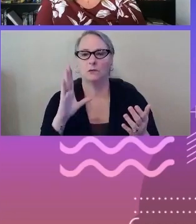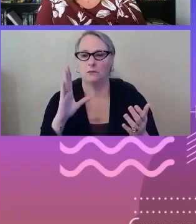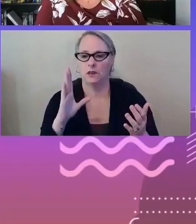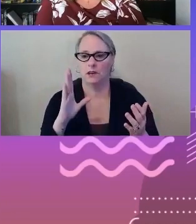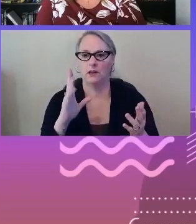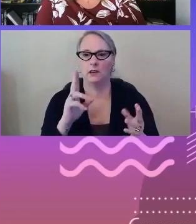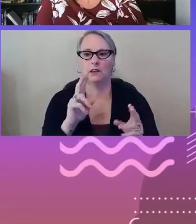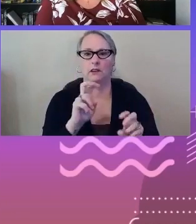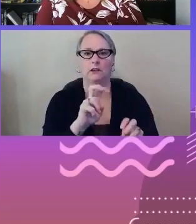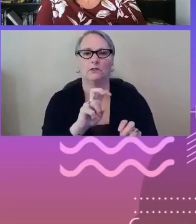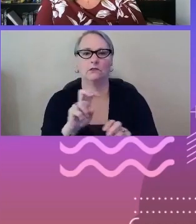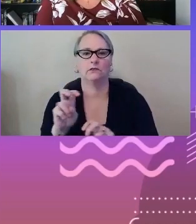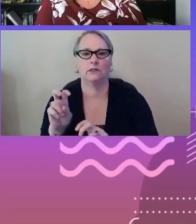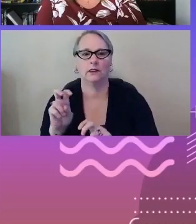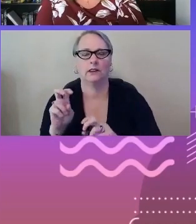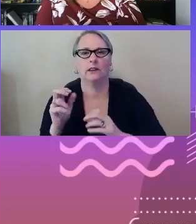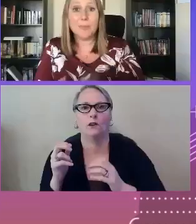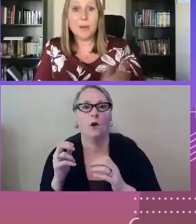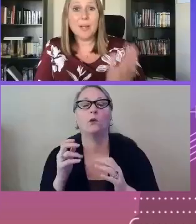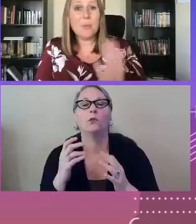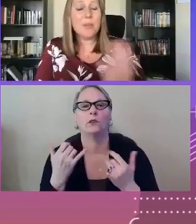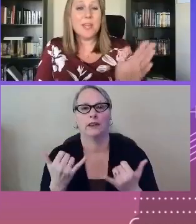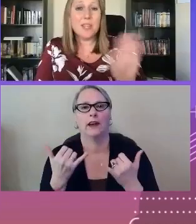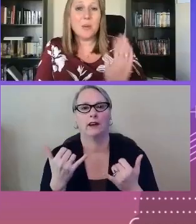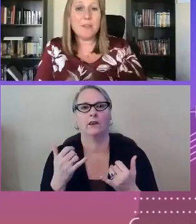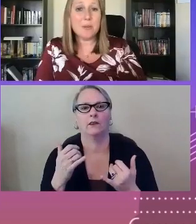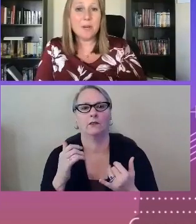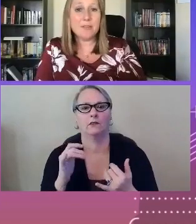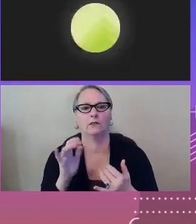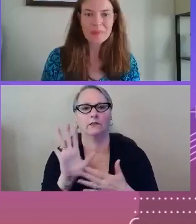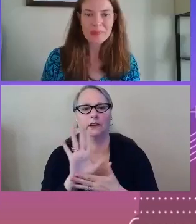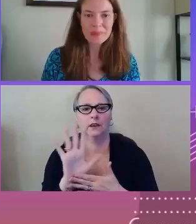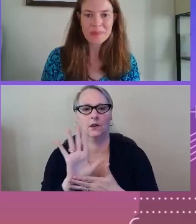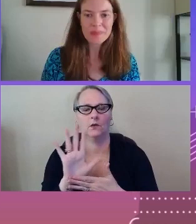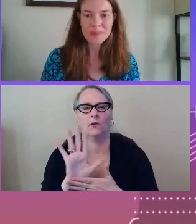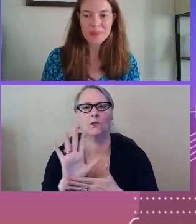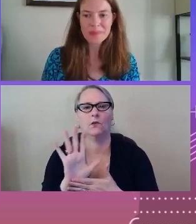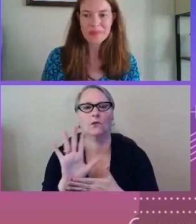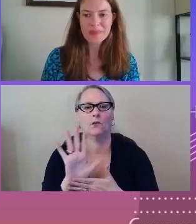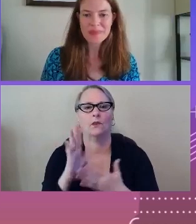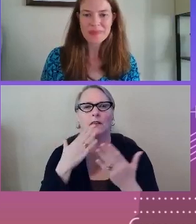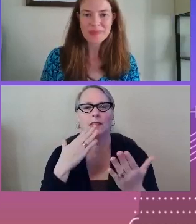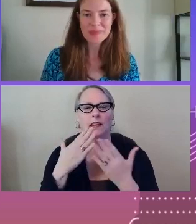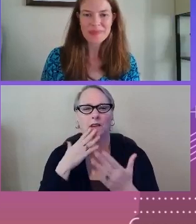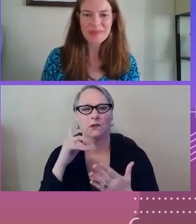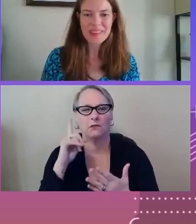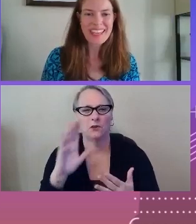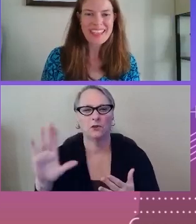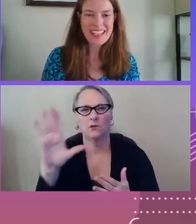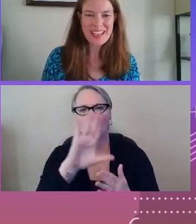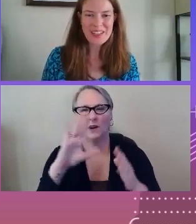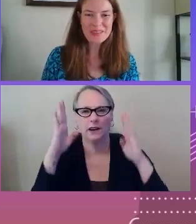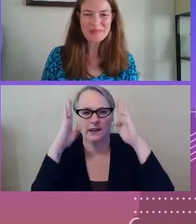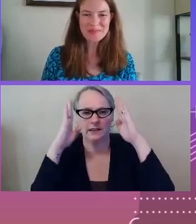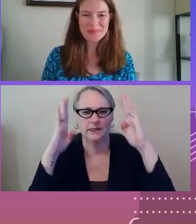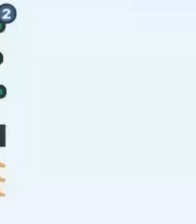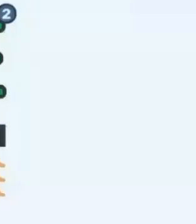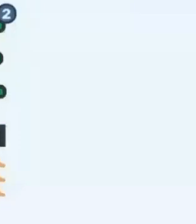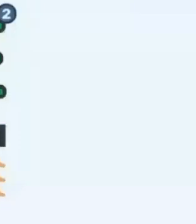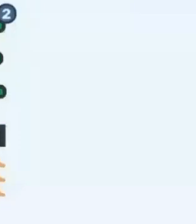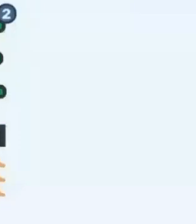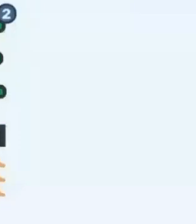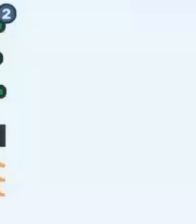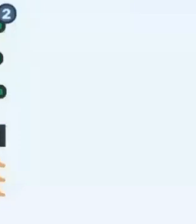our maker video. Well, thank you everyone for your attention. Thank you.